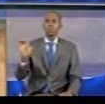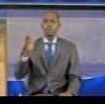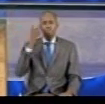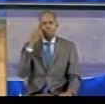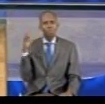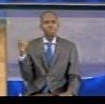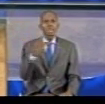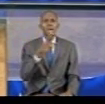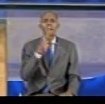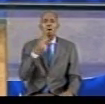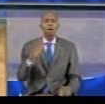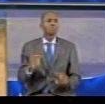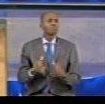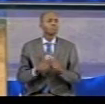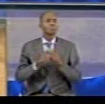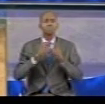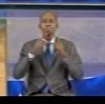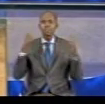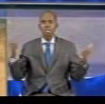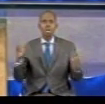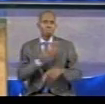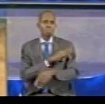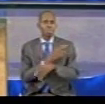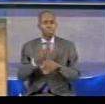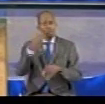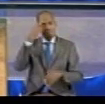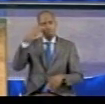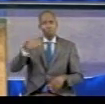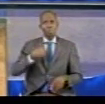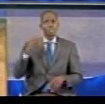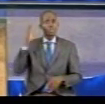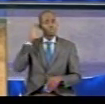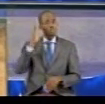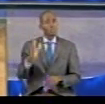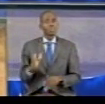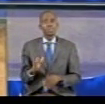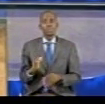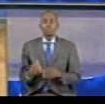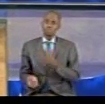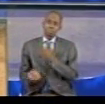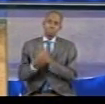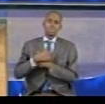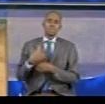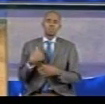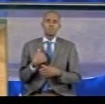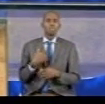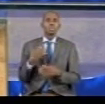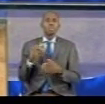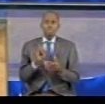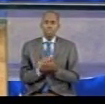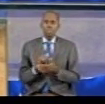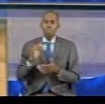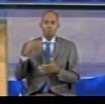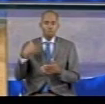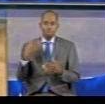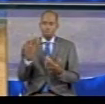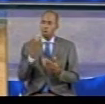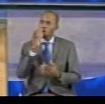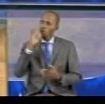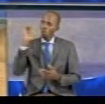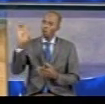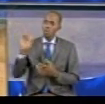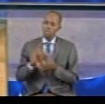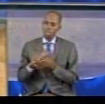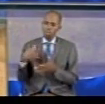me. By adventure, I shall prevail, that we may smite them